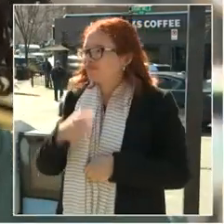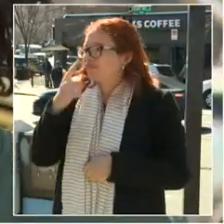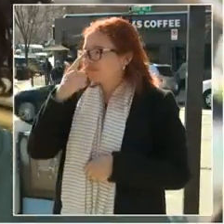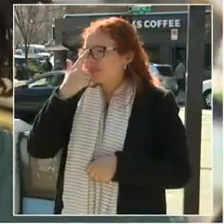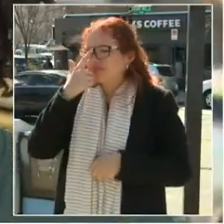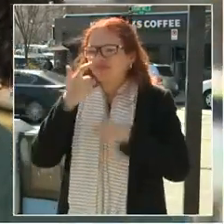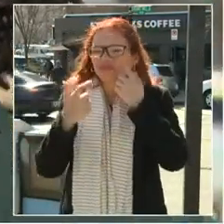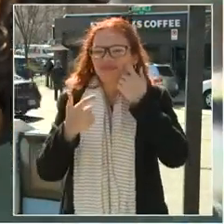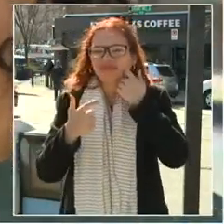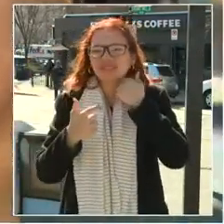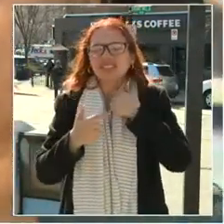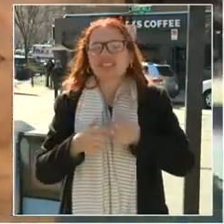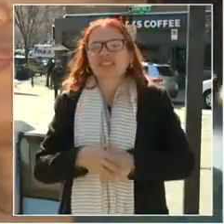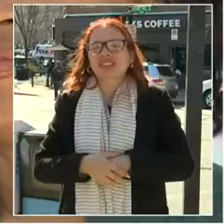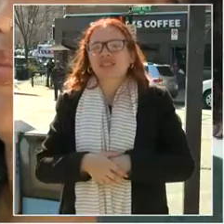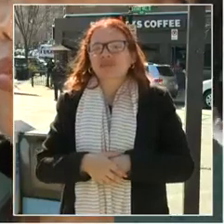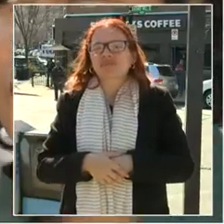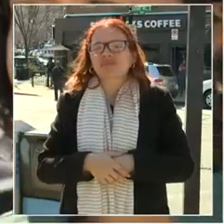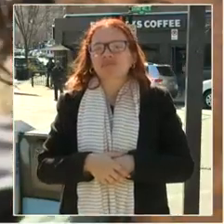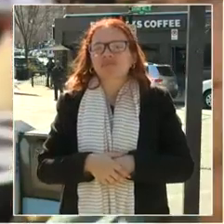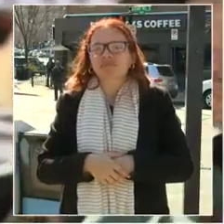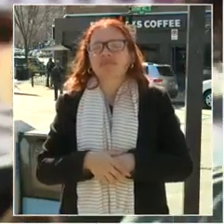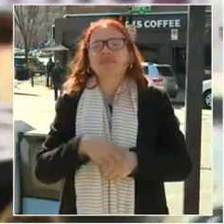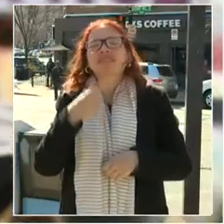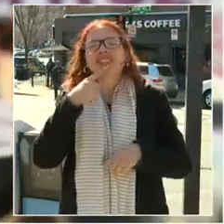that D.C. is more dangerous than other cities?